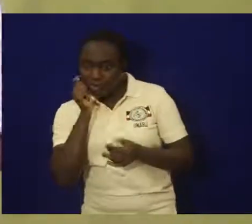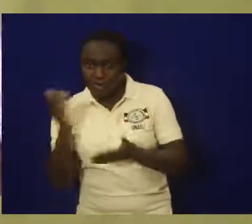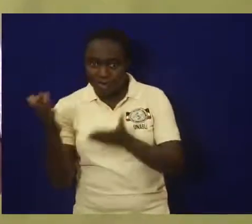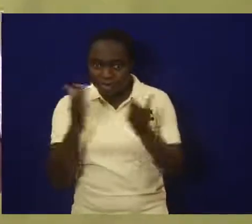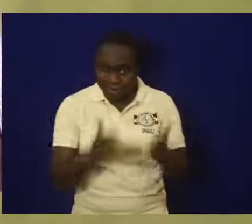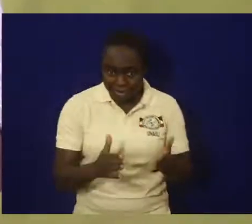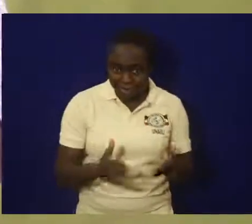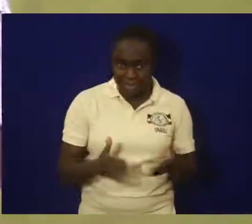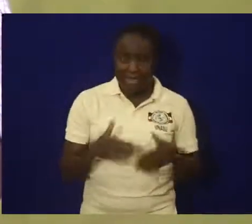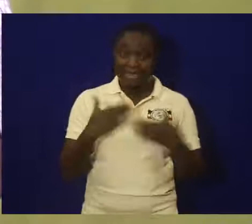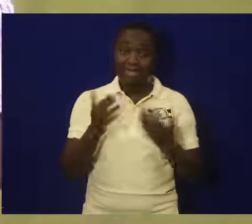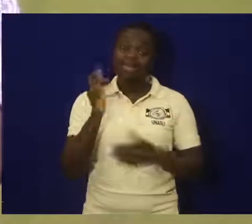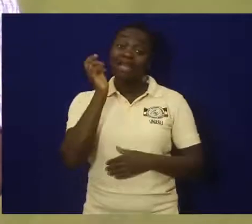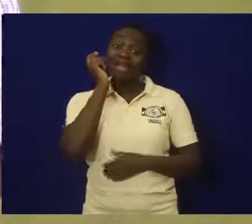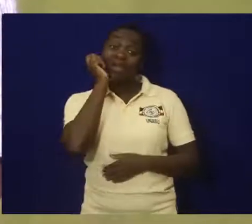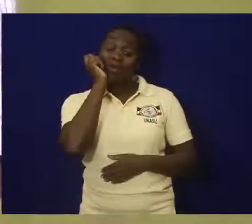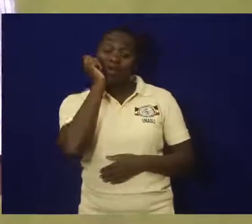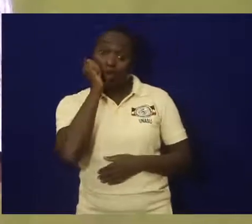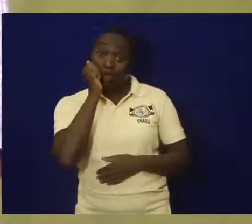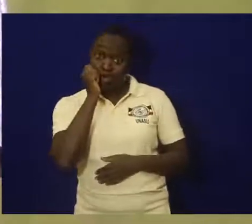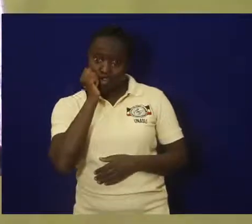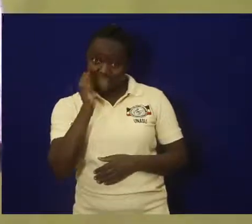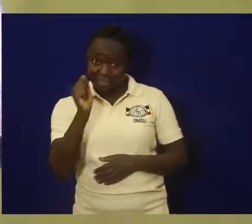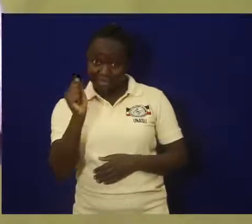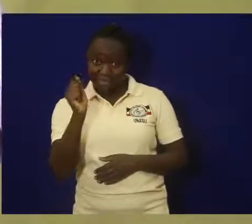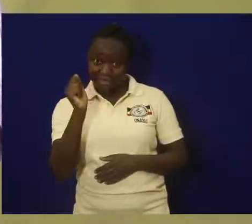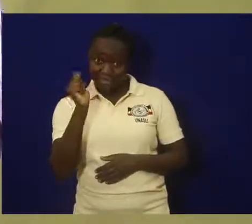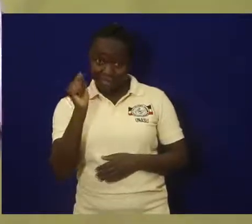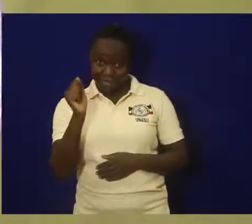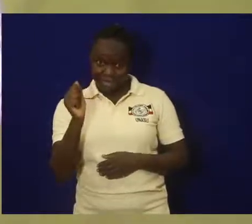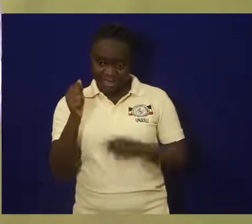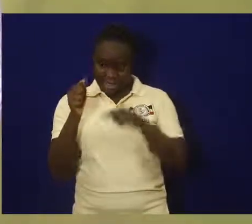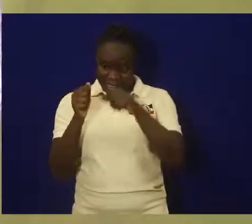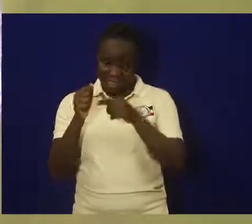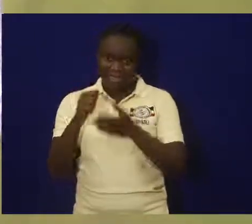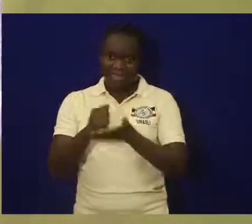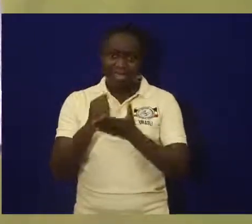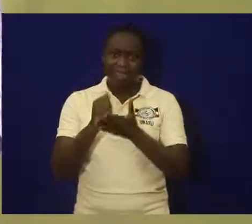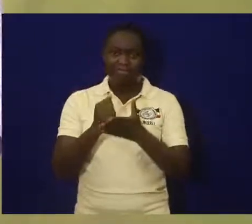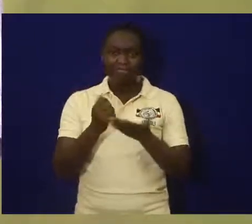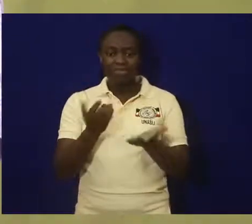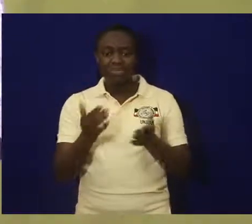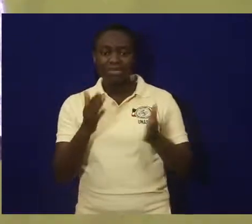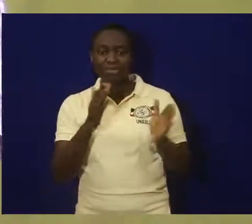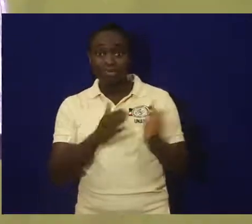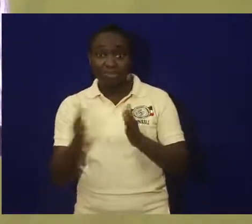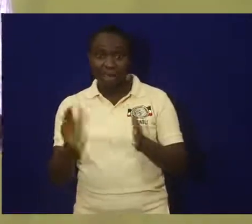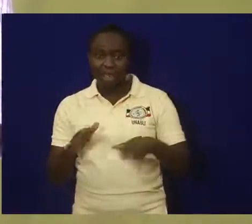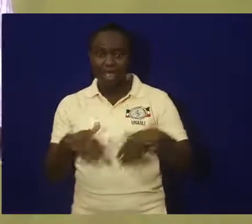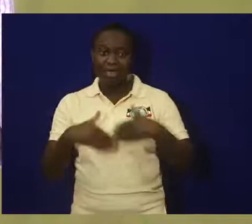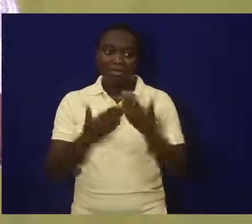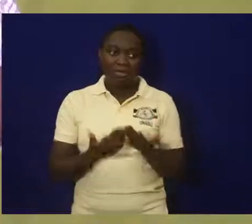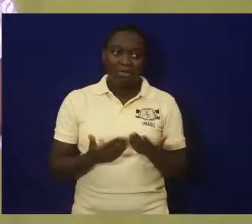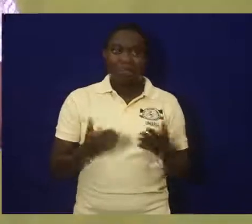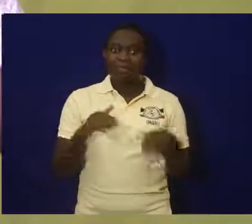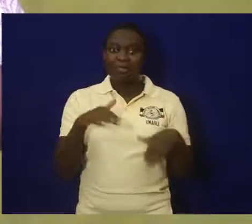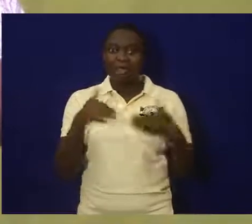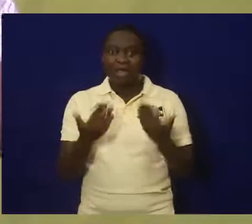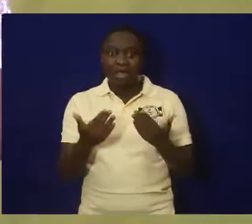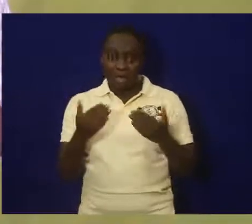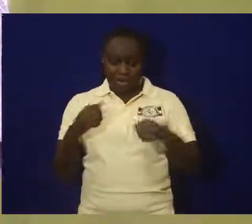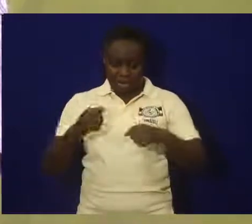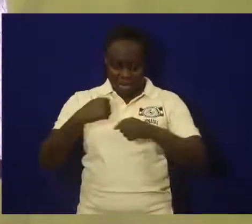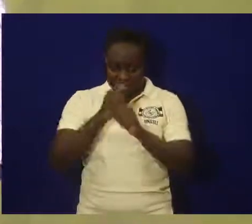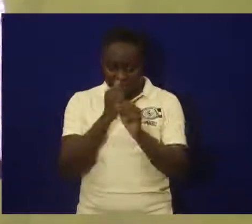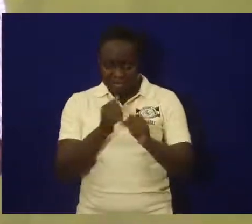at the beginning. To use an orange to prepare or make models